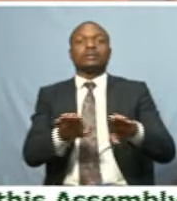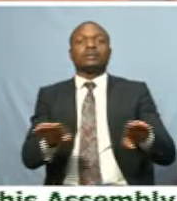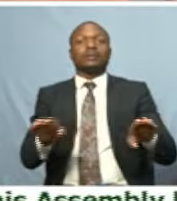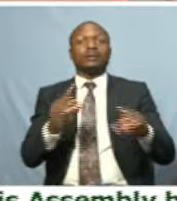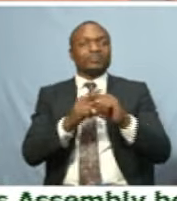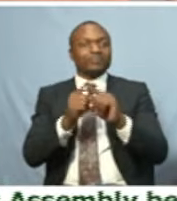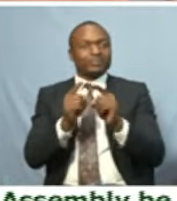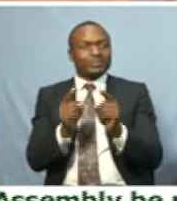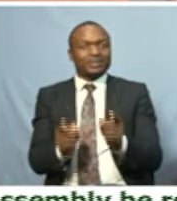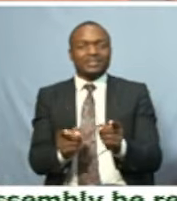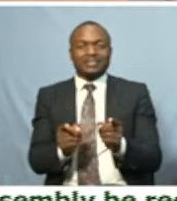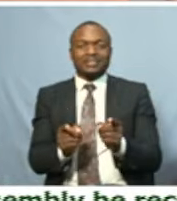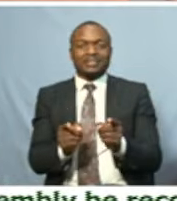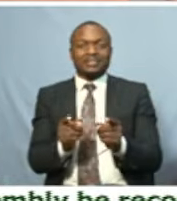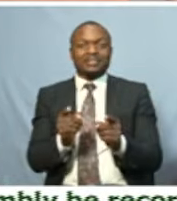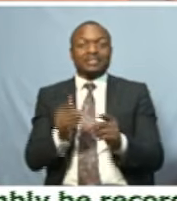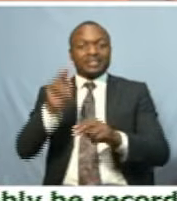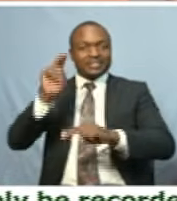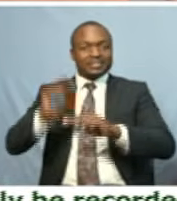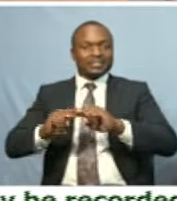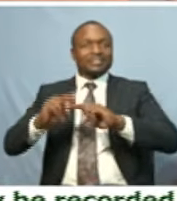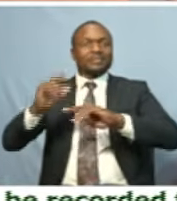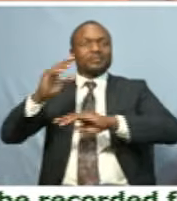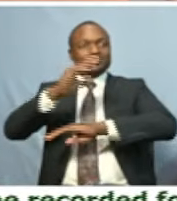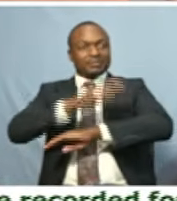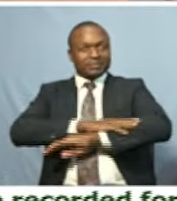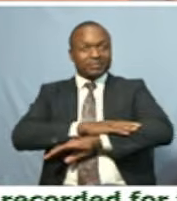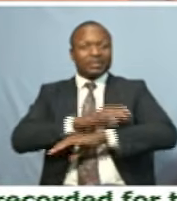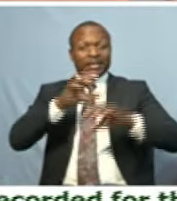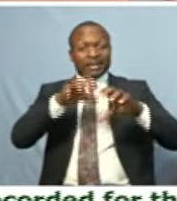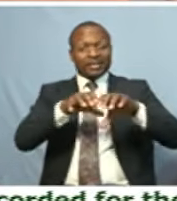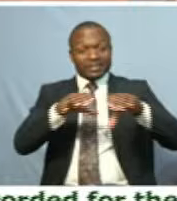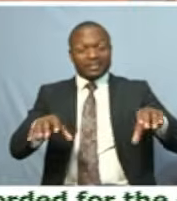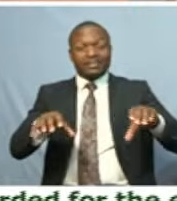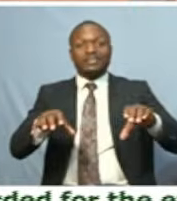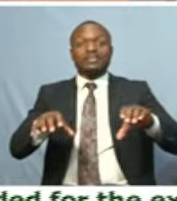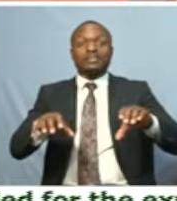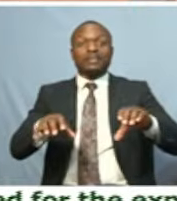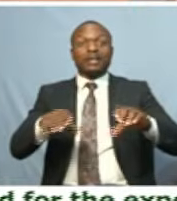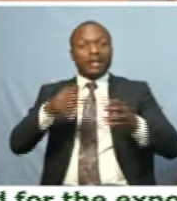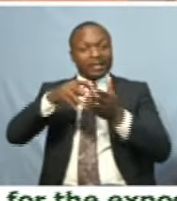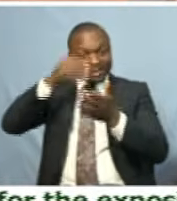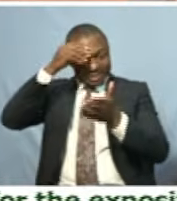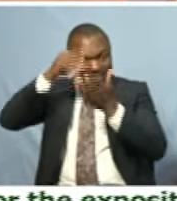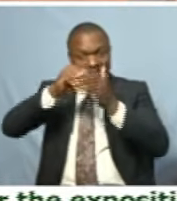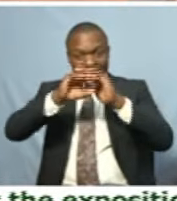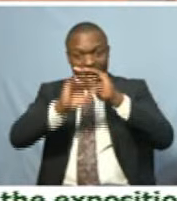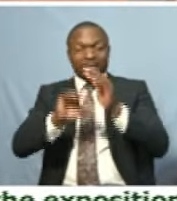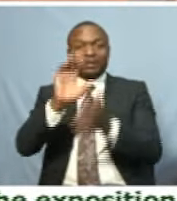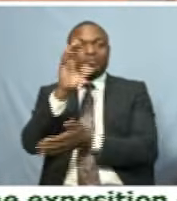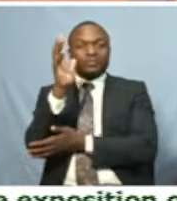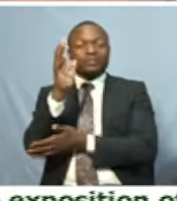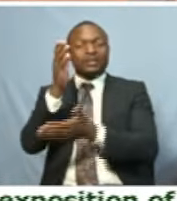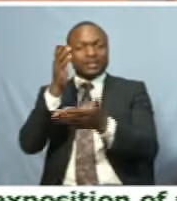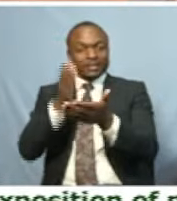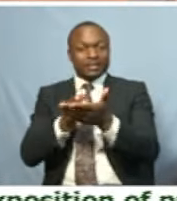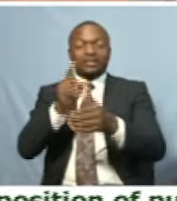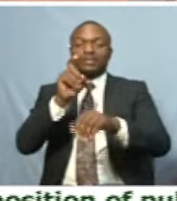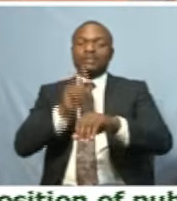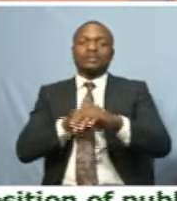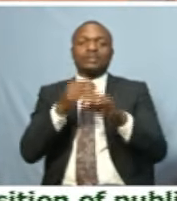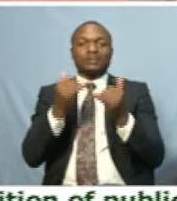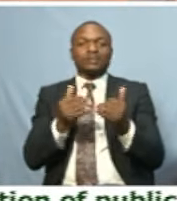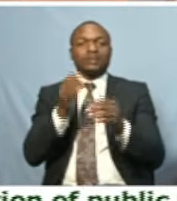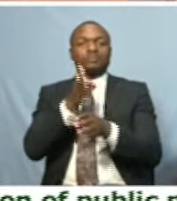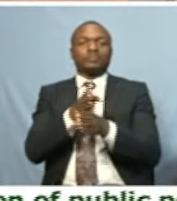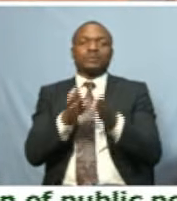this time they are sitting on the desks. Our children were learning under the trees. This time, Madam, we have